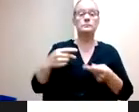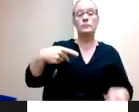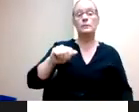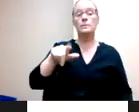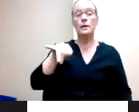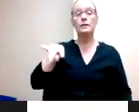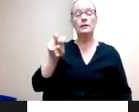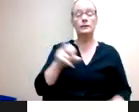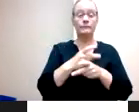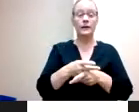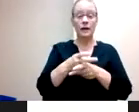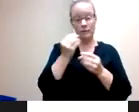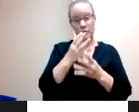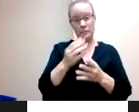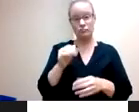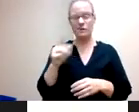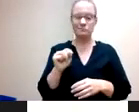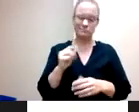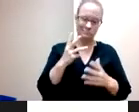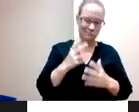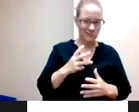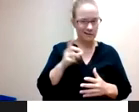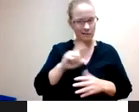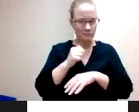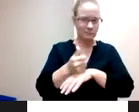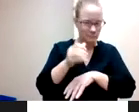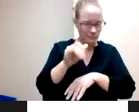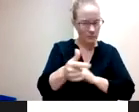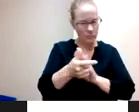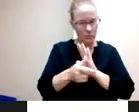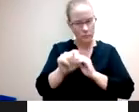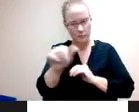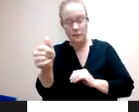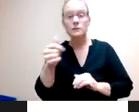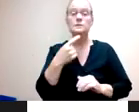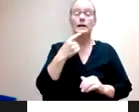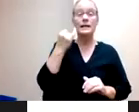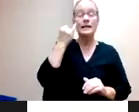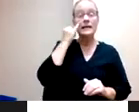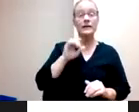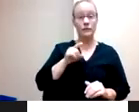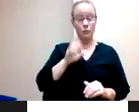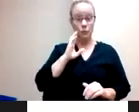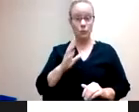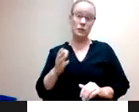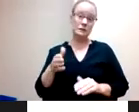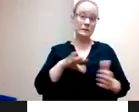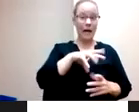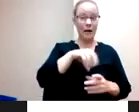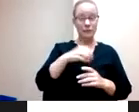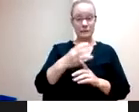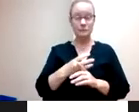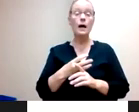of medical care, that New York State actually created a law that said if your prognosis is 6 months or less,